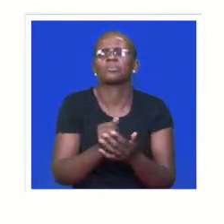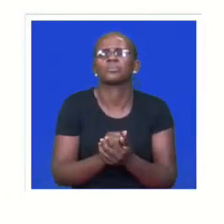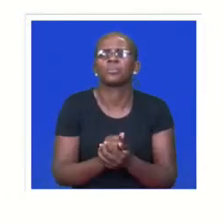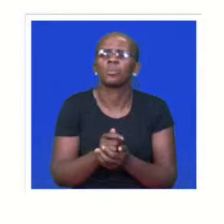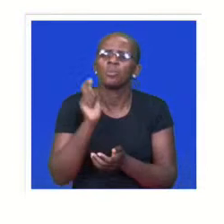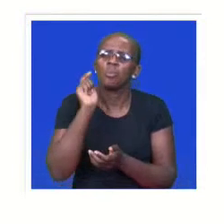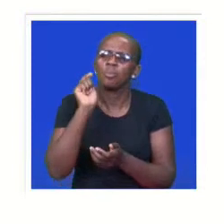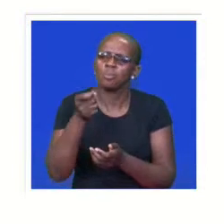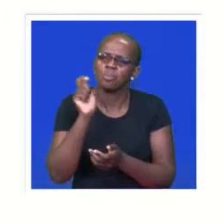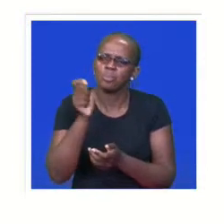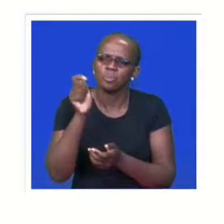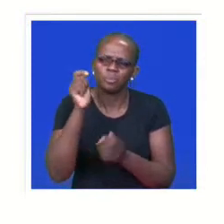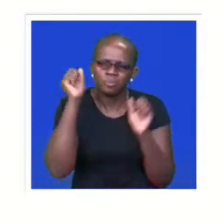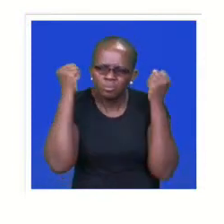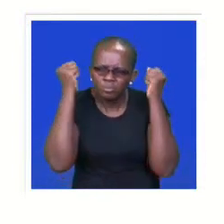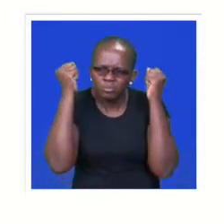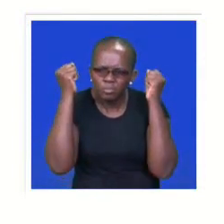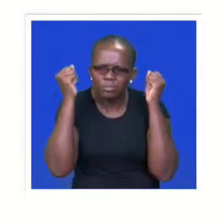bell,